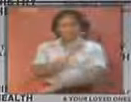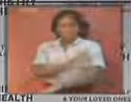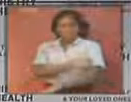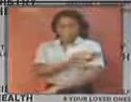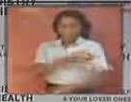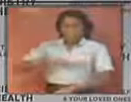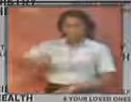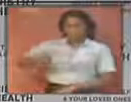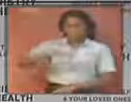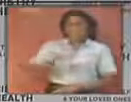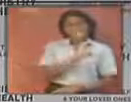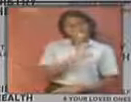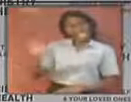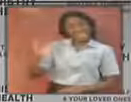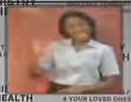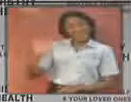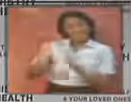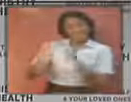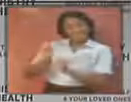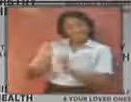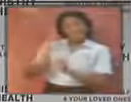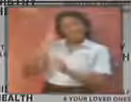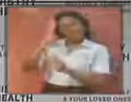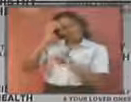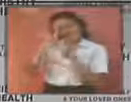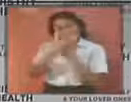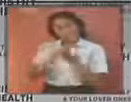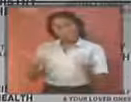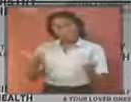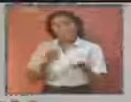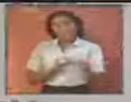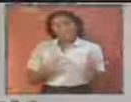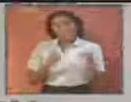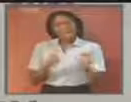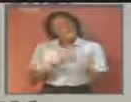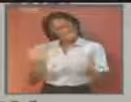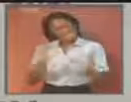an update of what's happening in his neck of the woods.